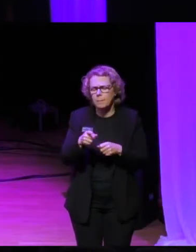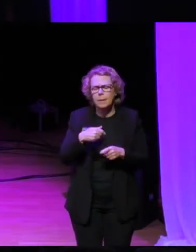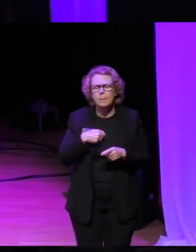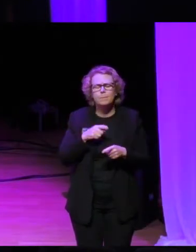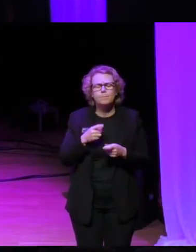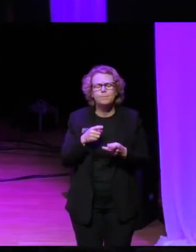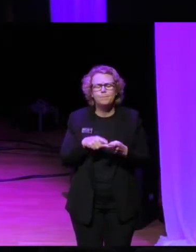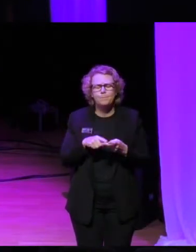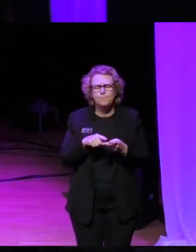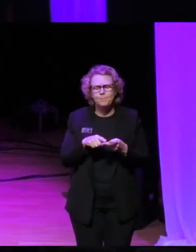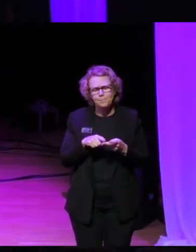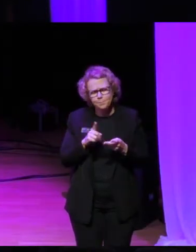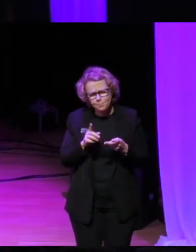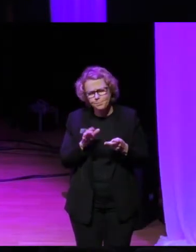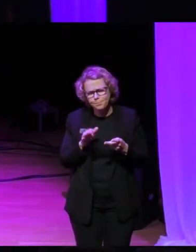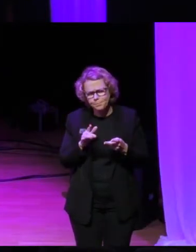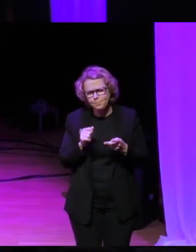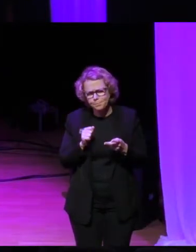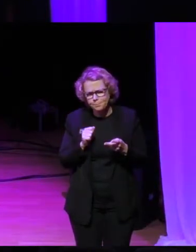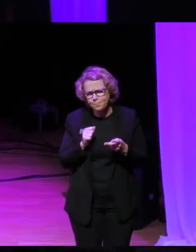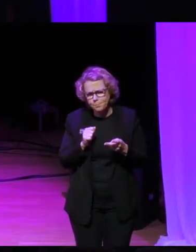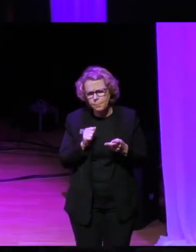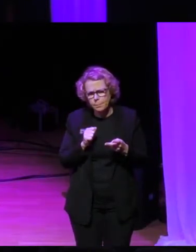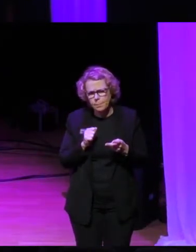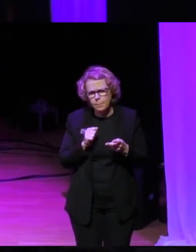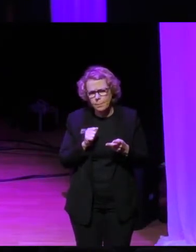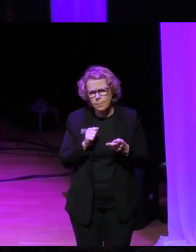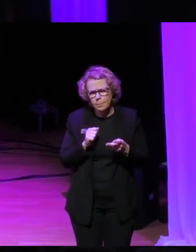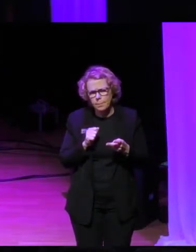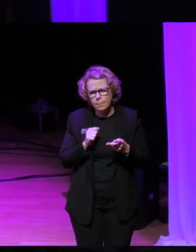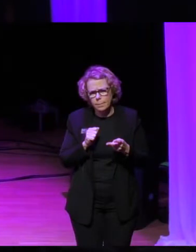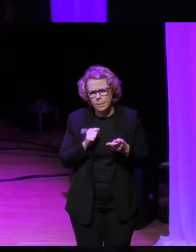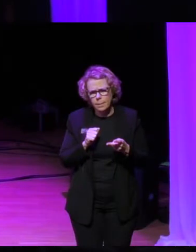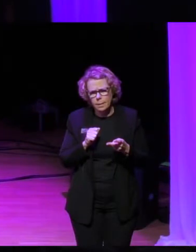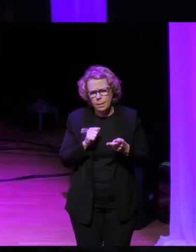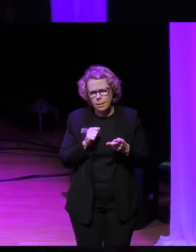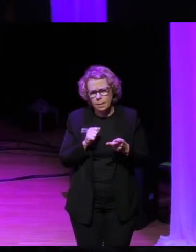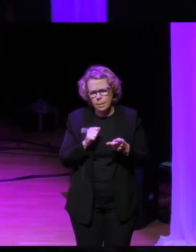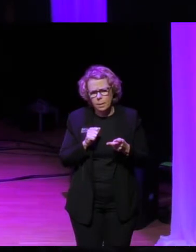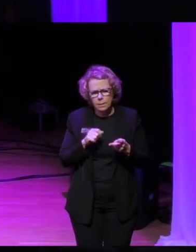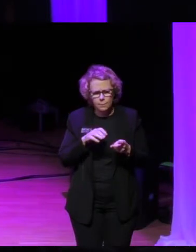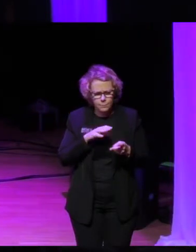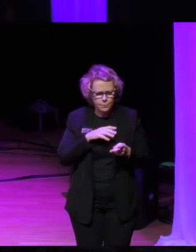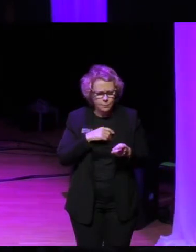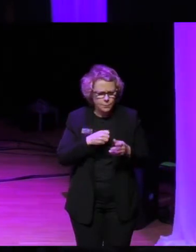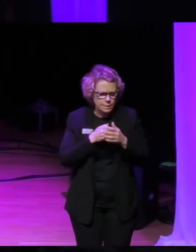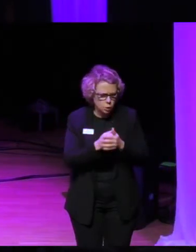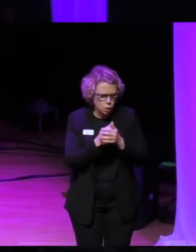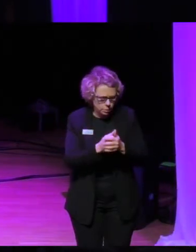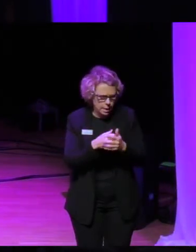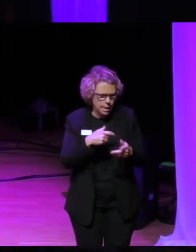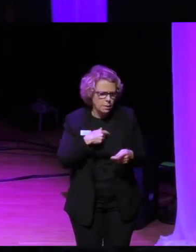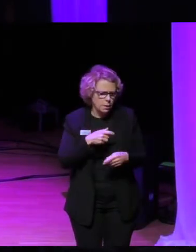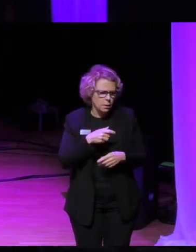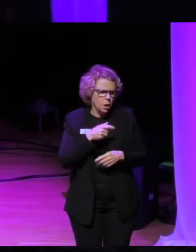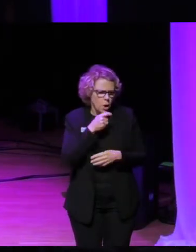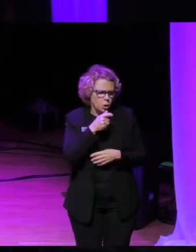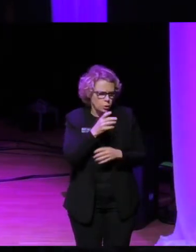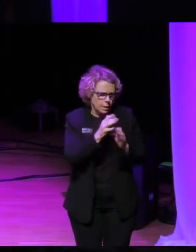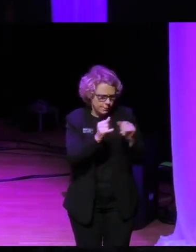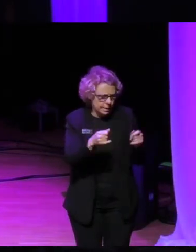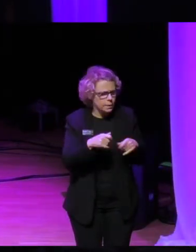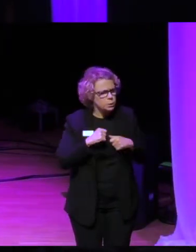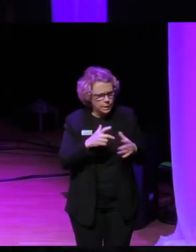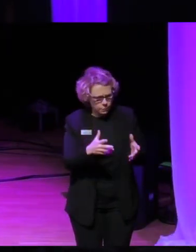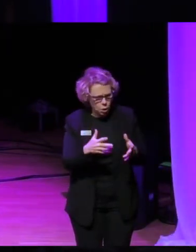in promoting freedom of expression principles. So the first critical thing is social media companies are not covered by the